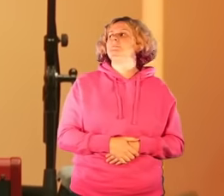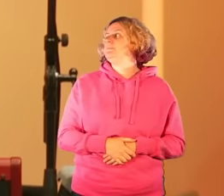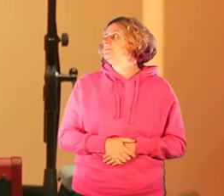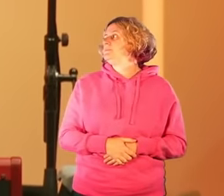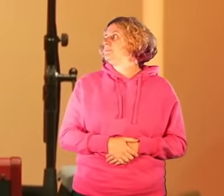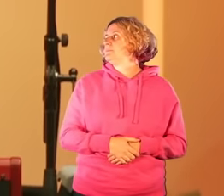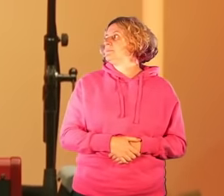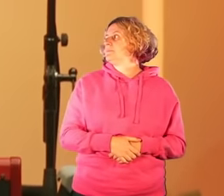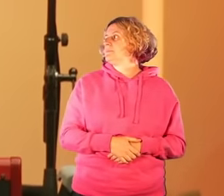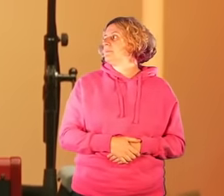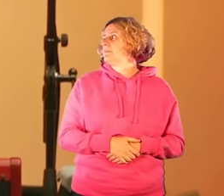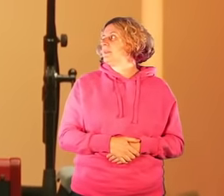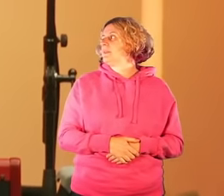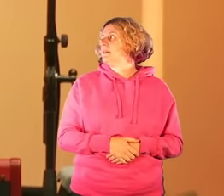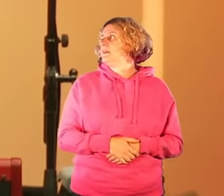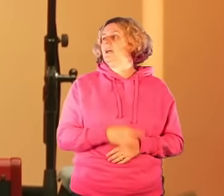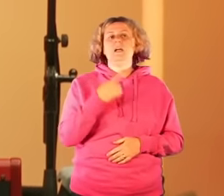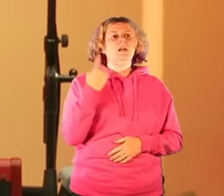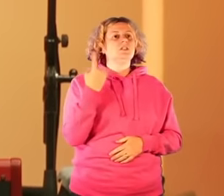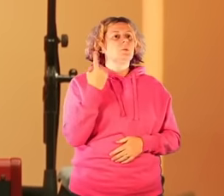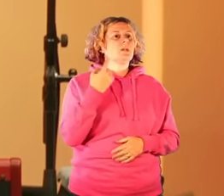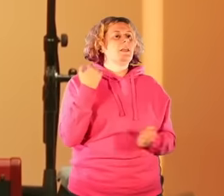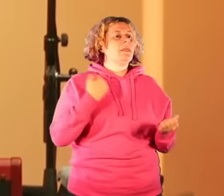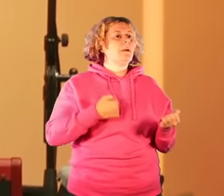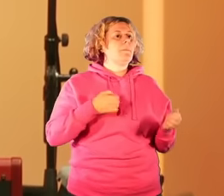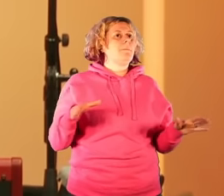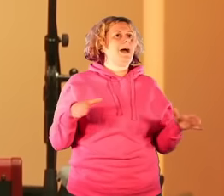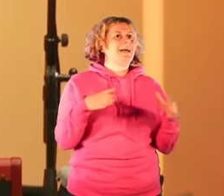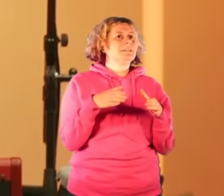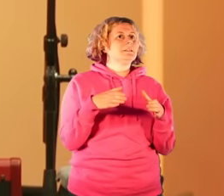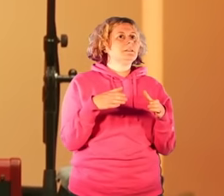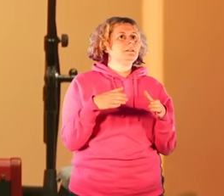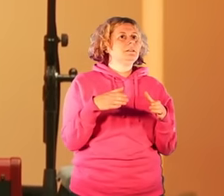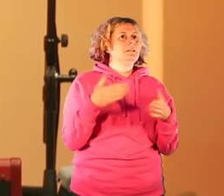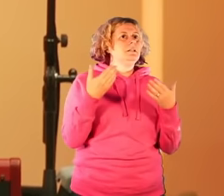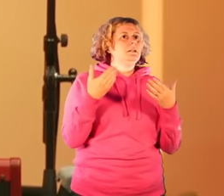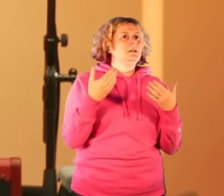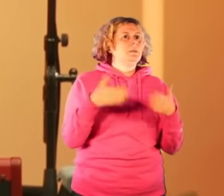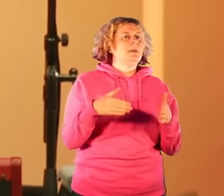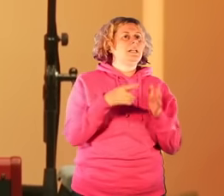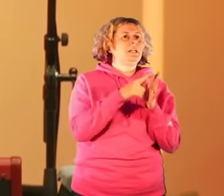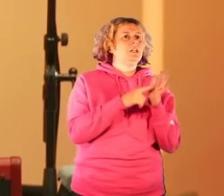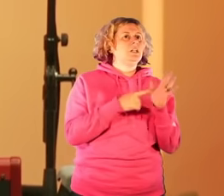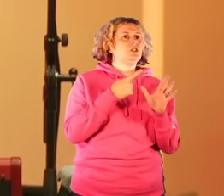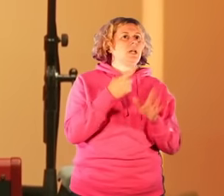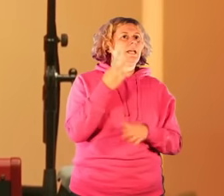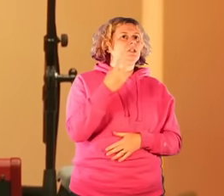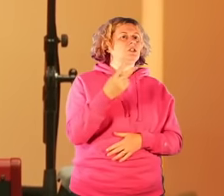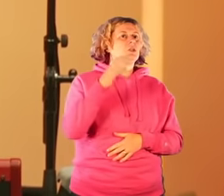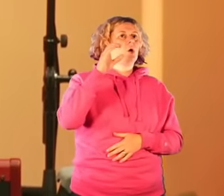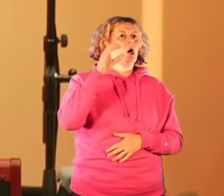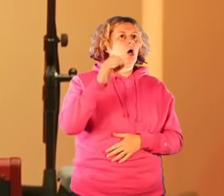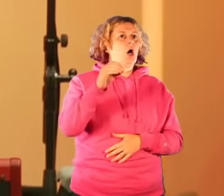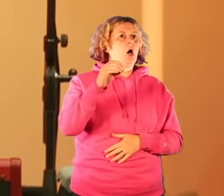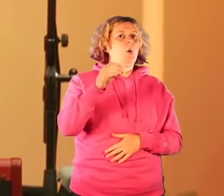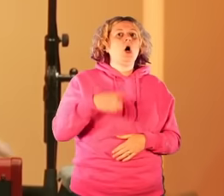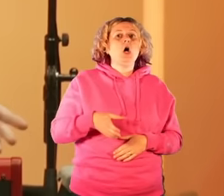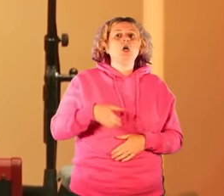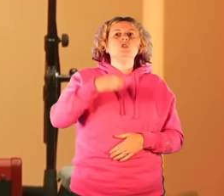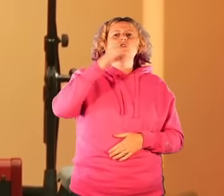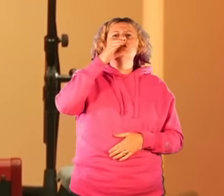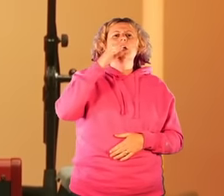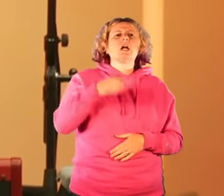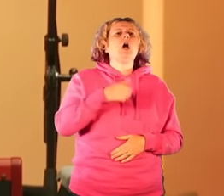next one's this one. Someone in the band has consumed an entire bottle of J2O using only a chopstick.